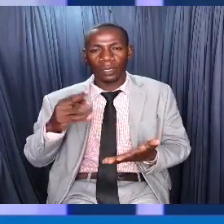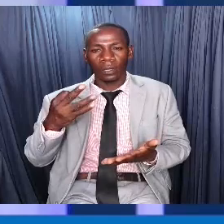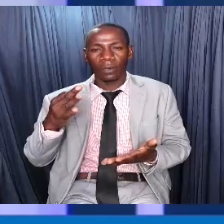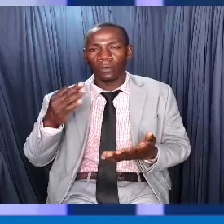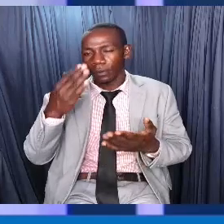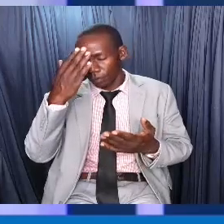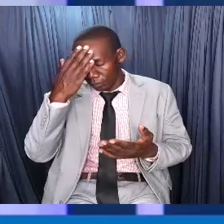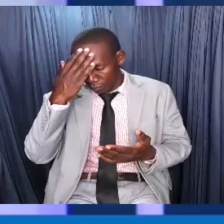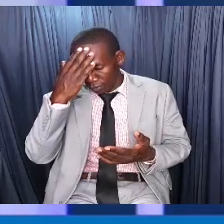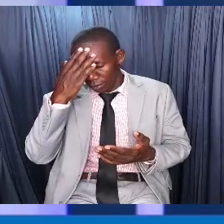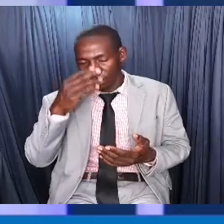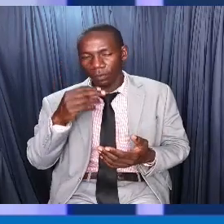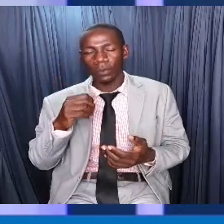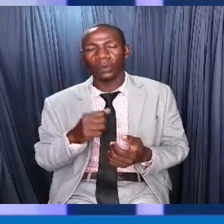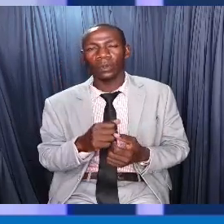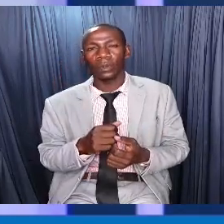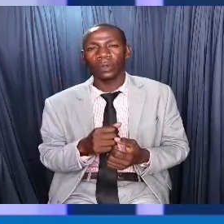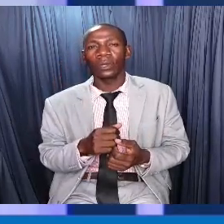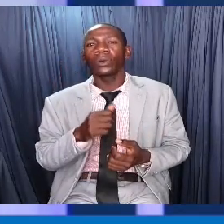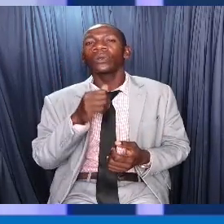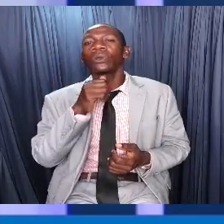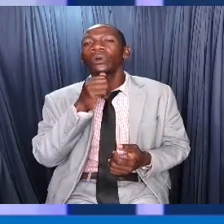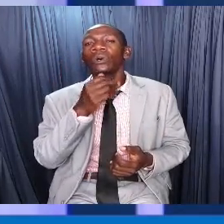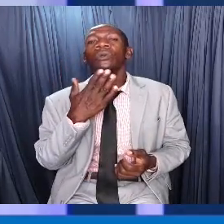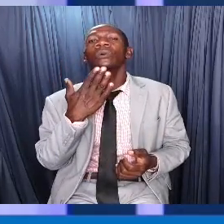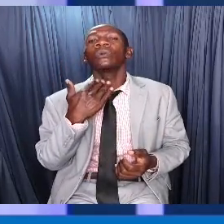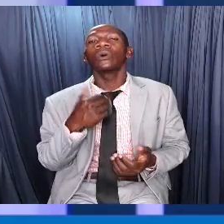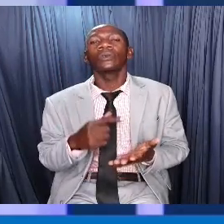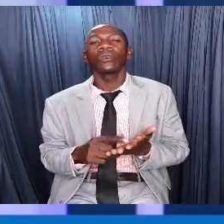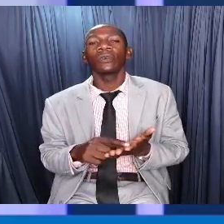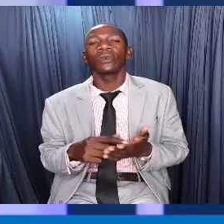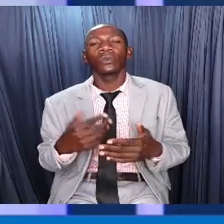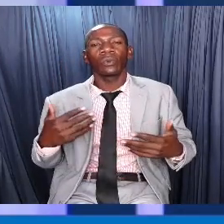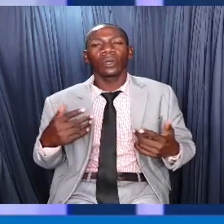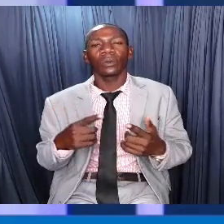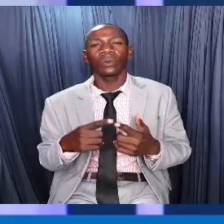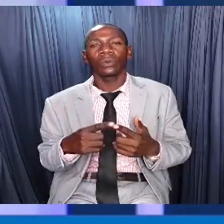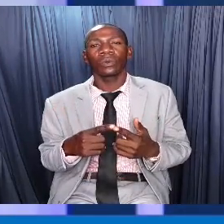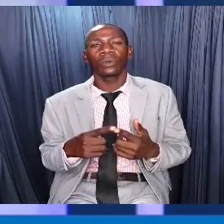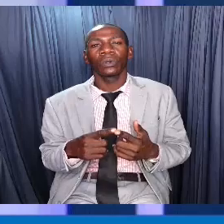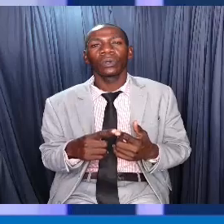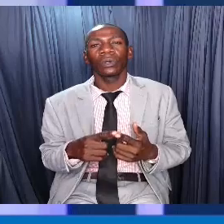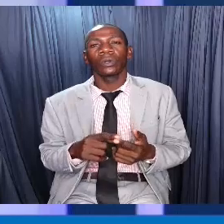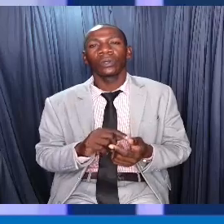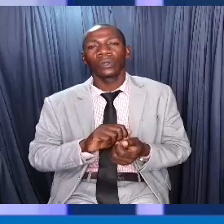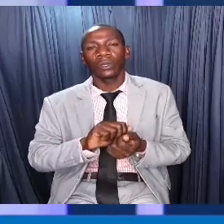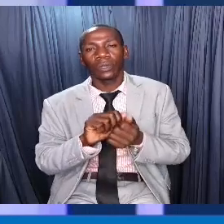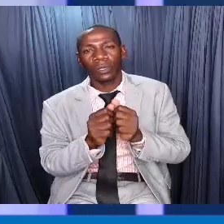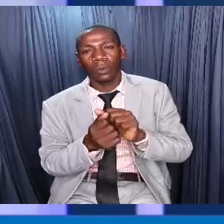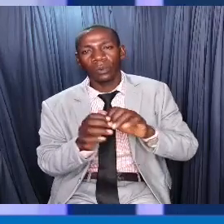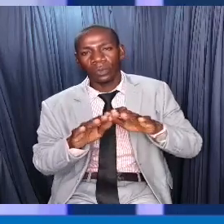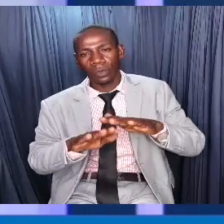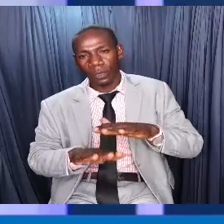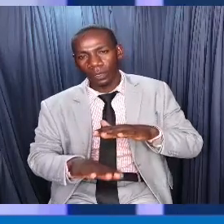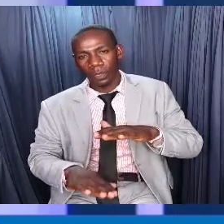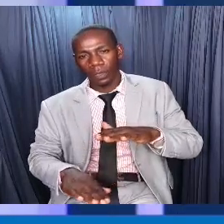Paulo aliyekuwa shujaa. Paul was so resilient. Alikuwa hataki torati ichezewe. He never wanted anybody to joke with the law. Lakini akarudi chini. But he came down. Ile